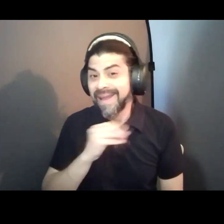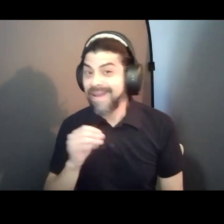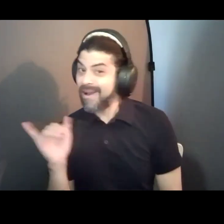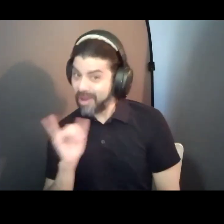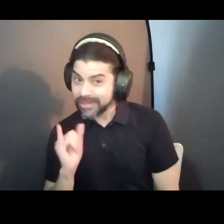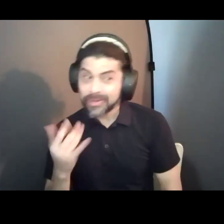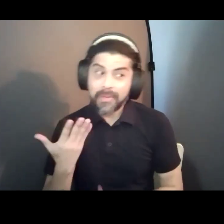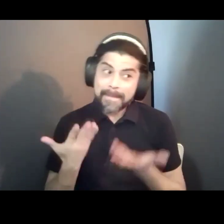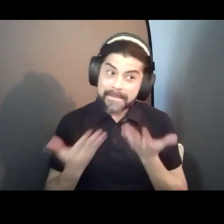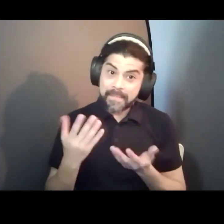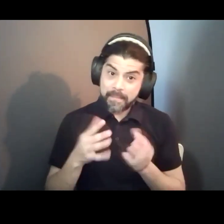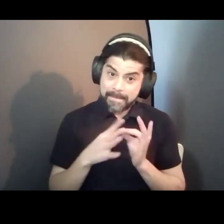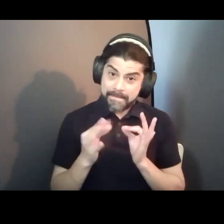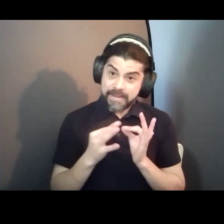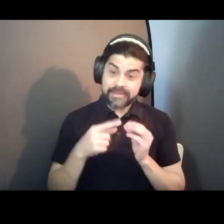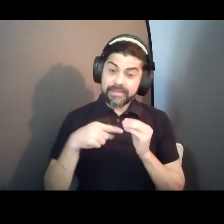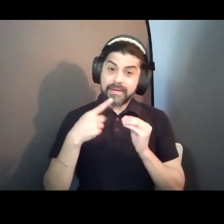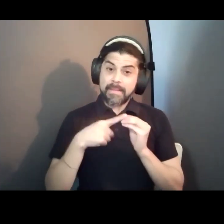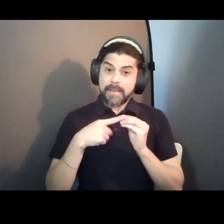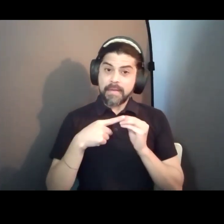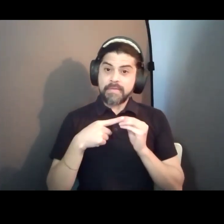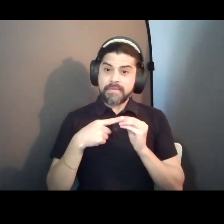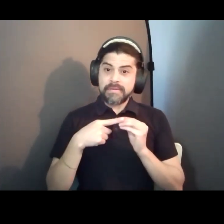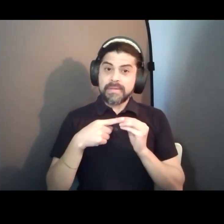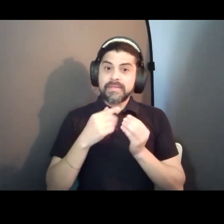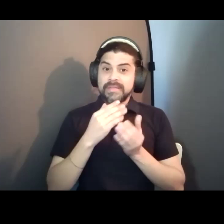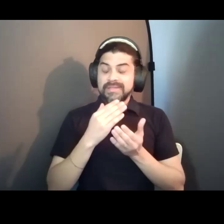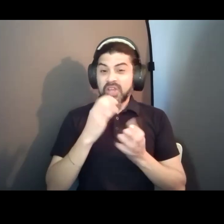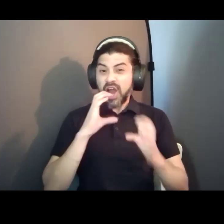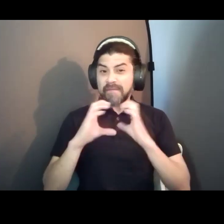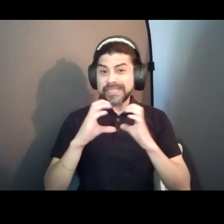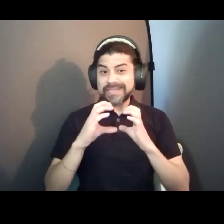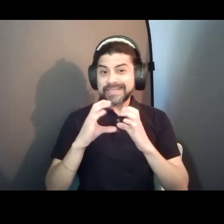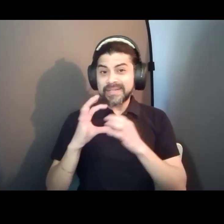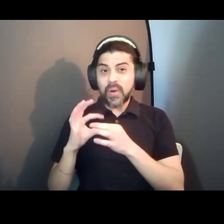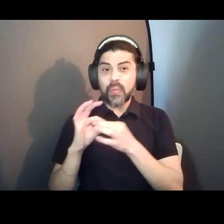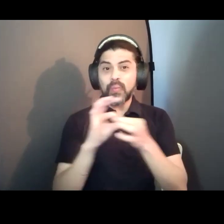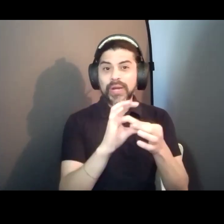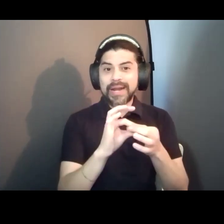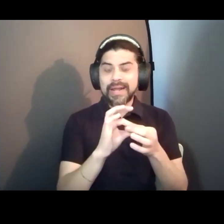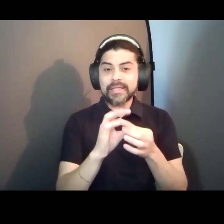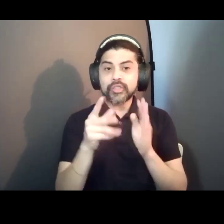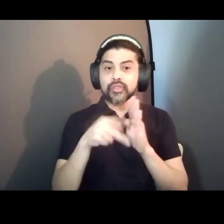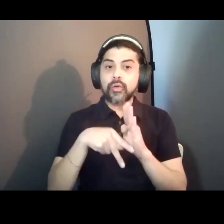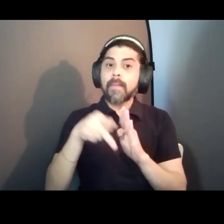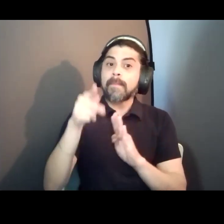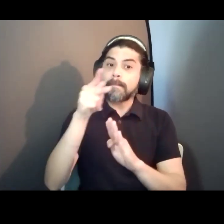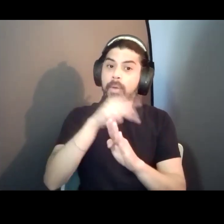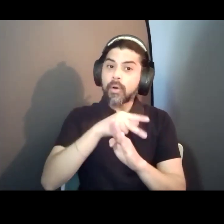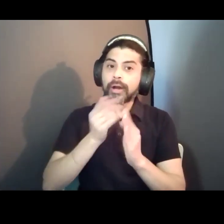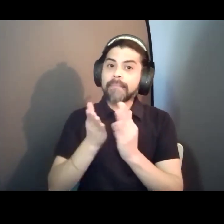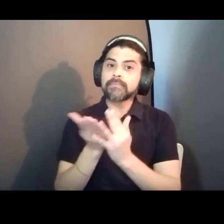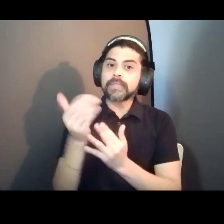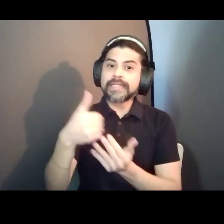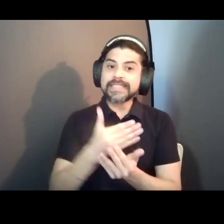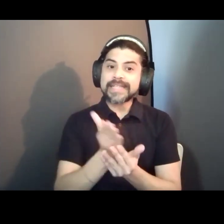of conversation, if you will, particularly on social media related to program integrity at the federal level, where